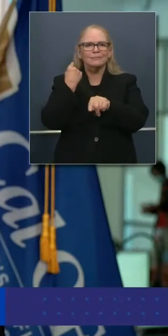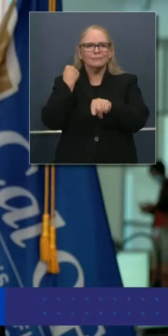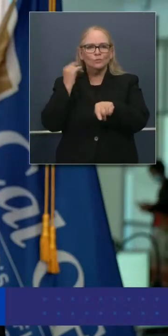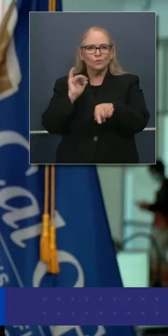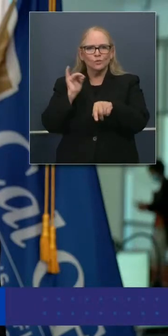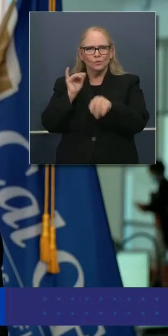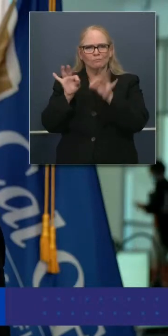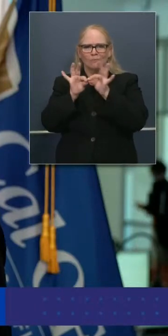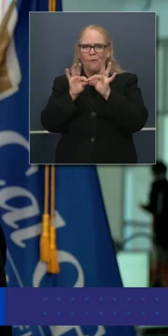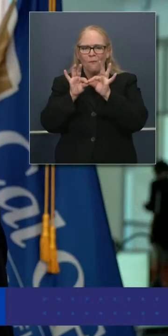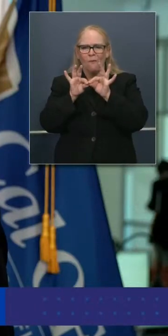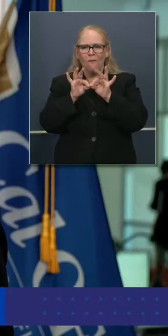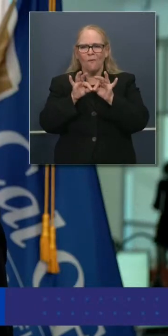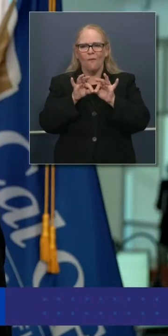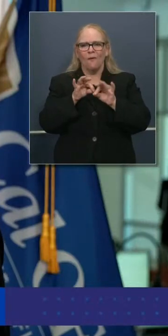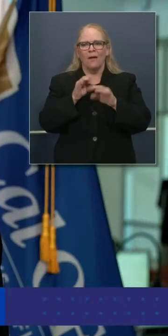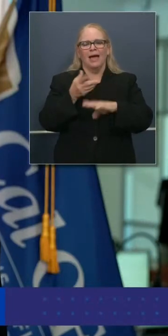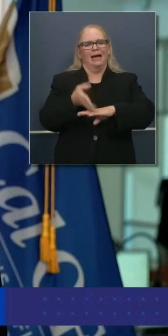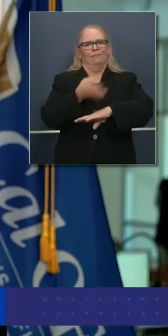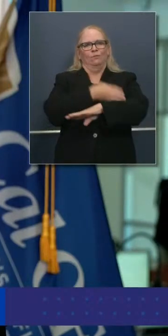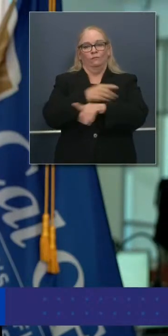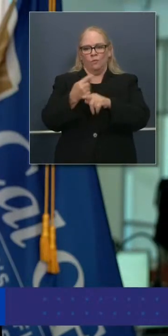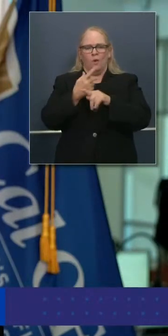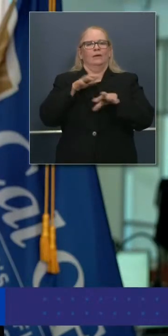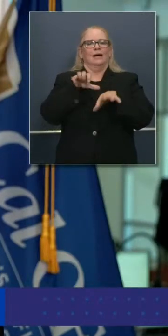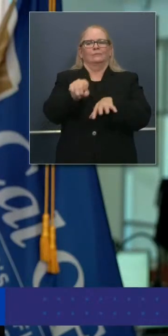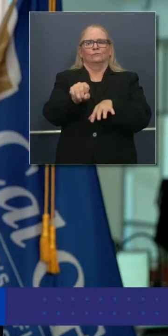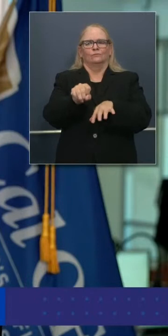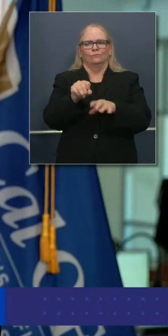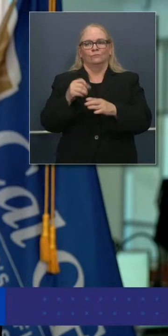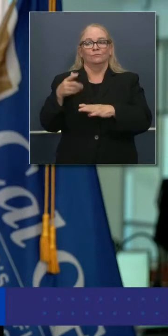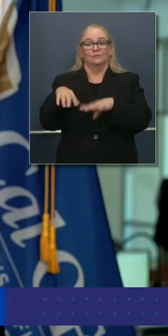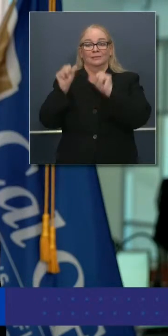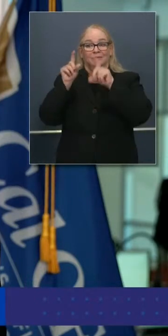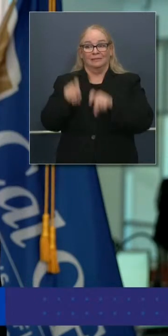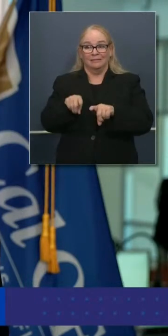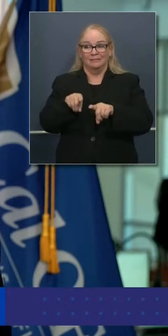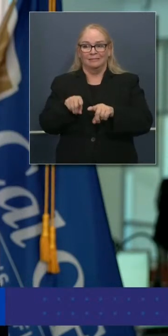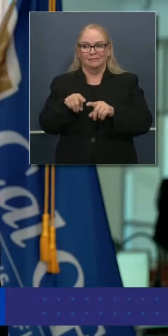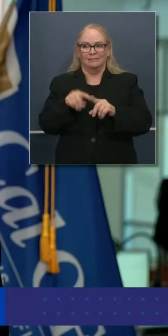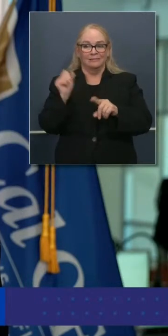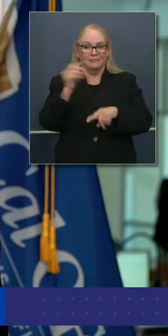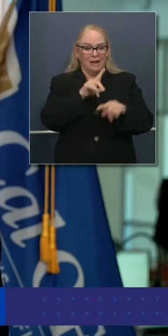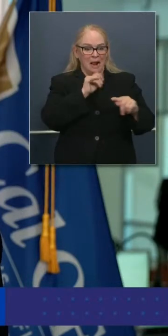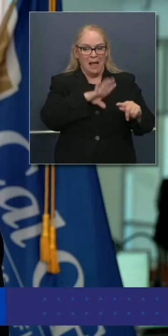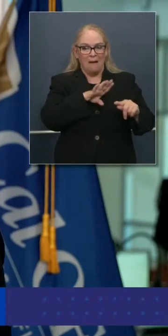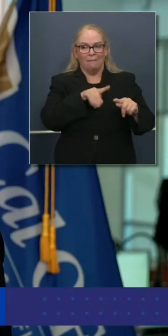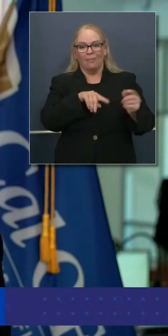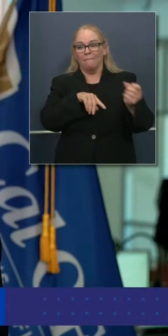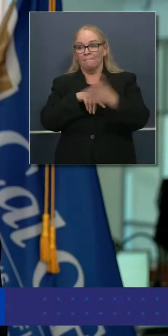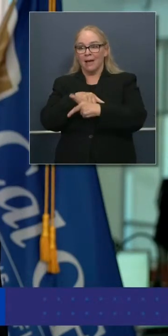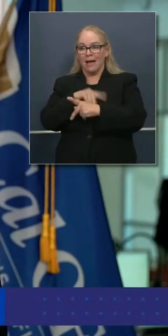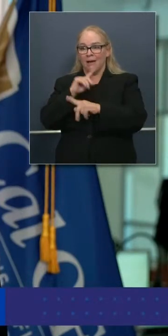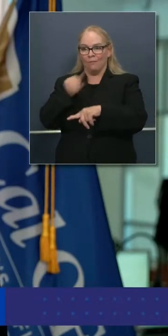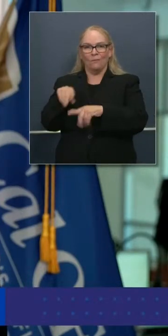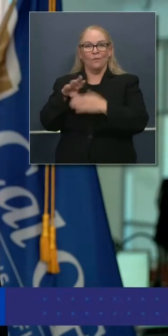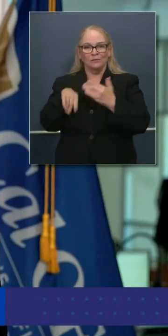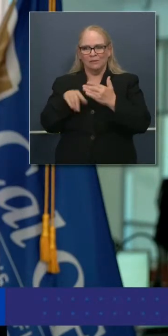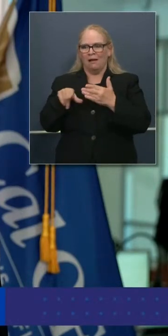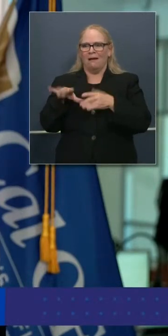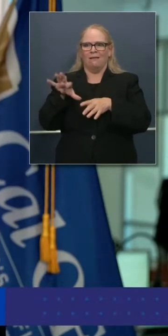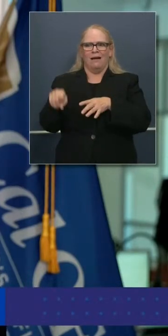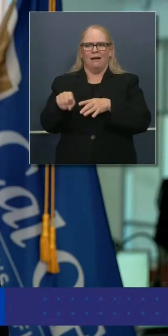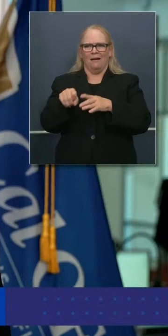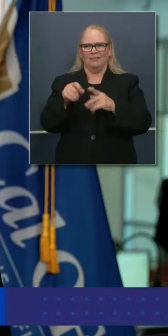looking to not just improve that test turnaround time, but make sure as we expand testing that that turnaround time doesn't go up because